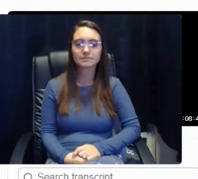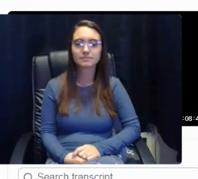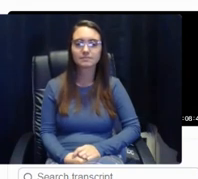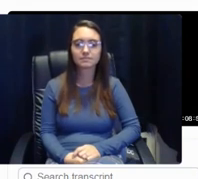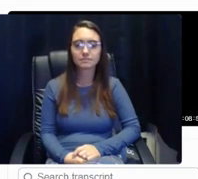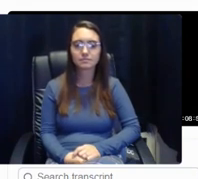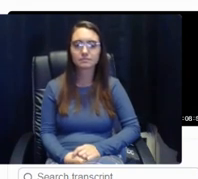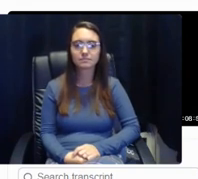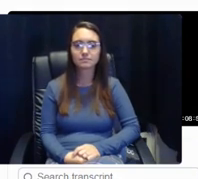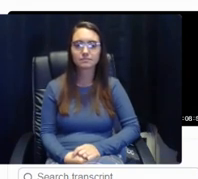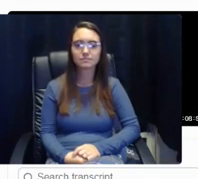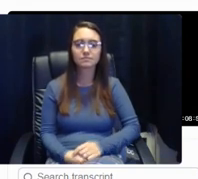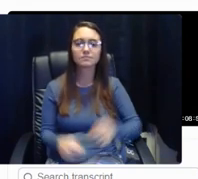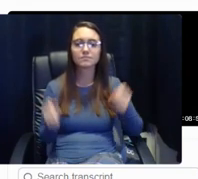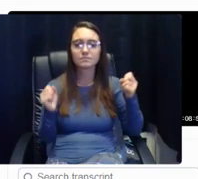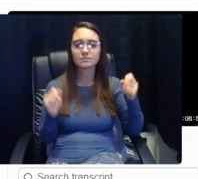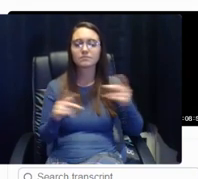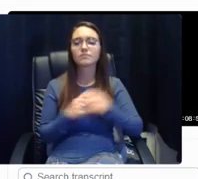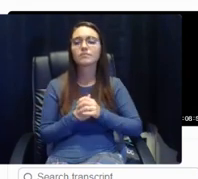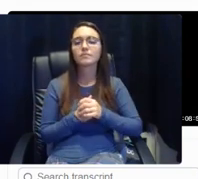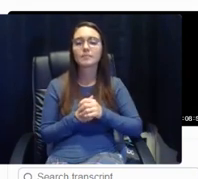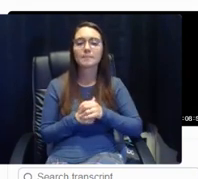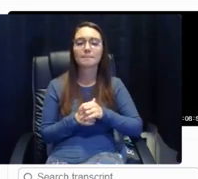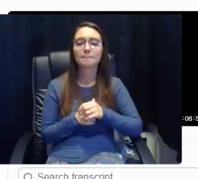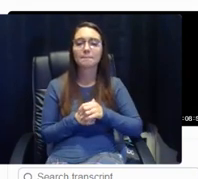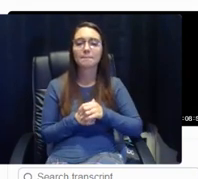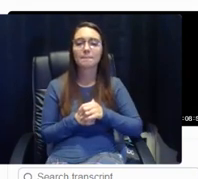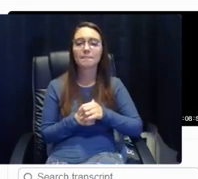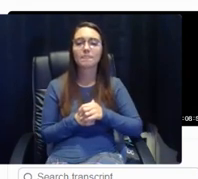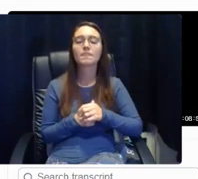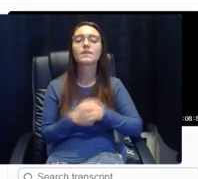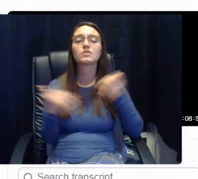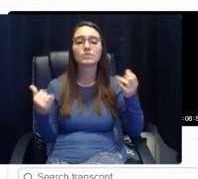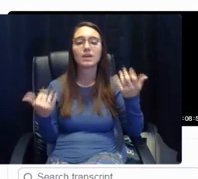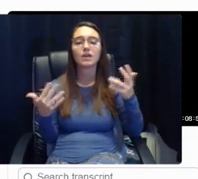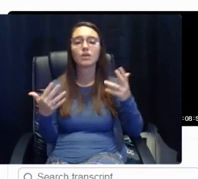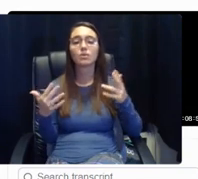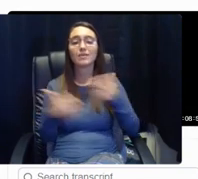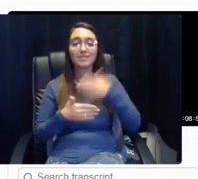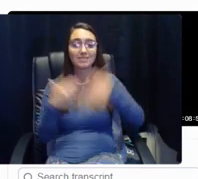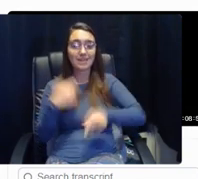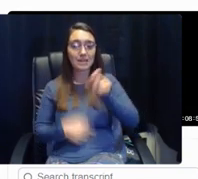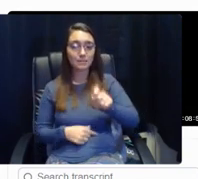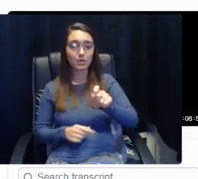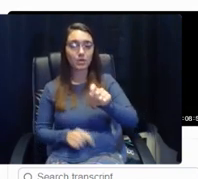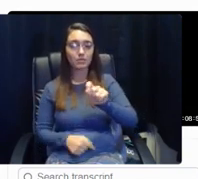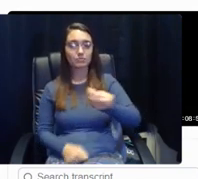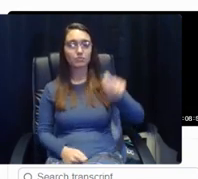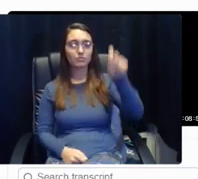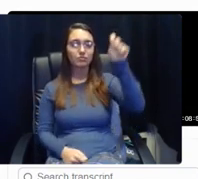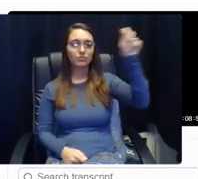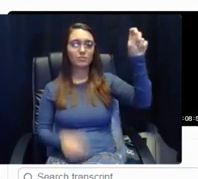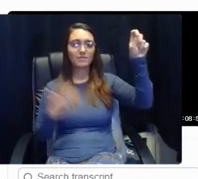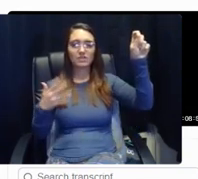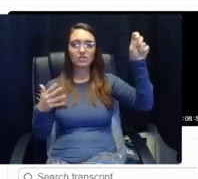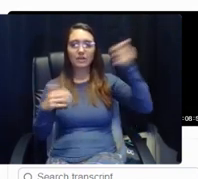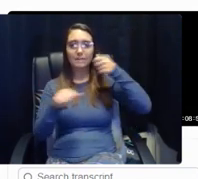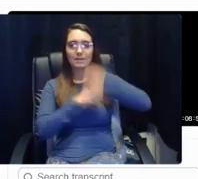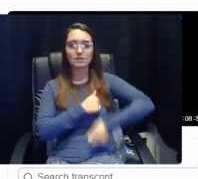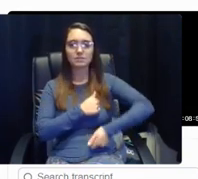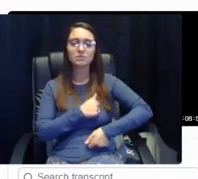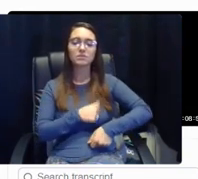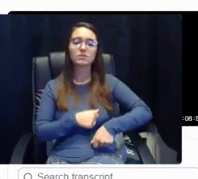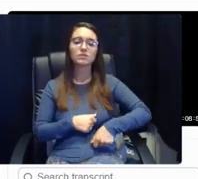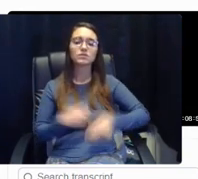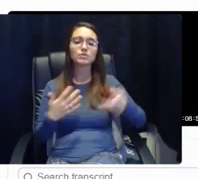Okay, now we pass the endpoint. Let's say 50 milliliters endpoint. Let's look at